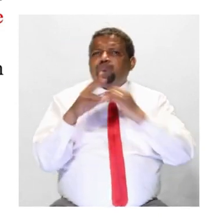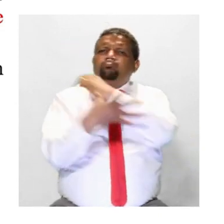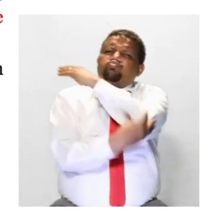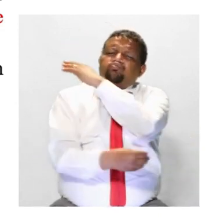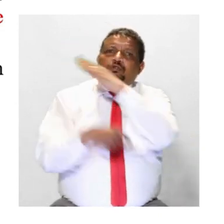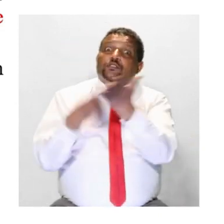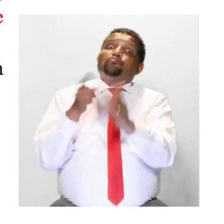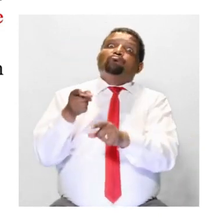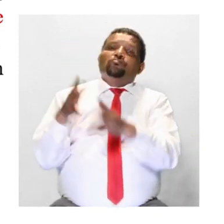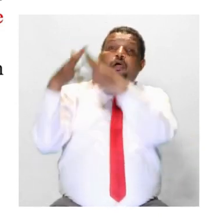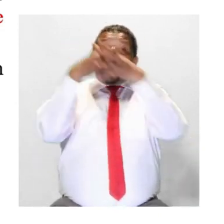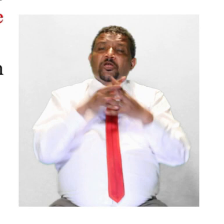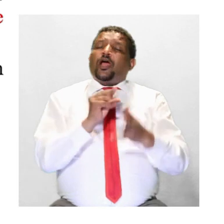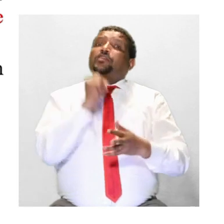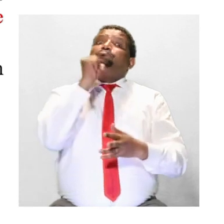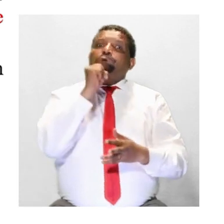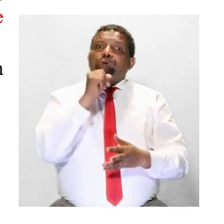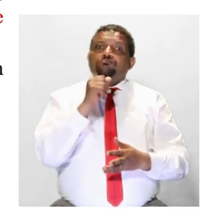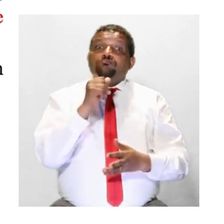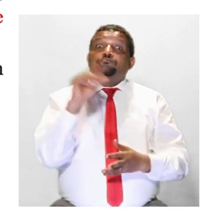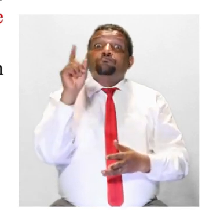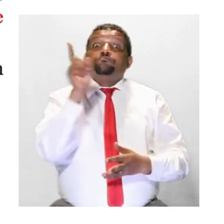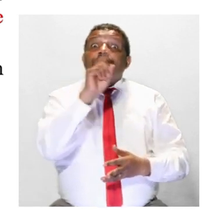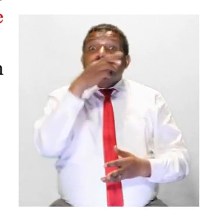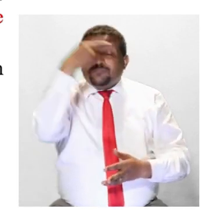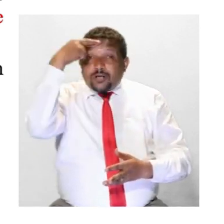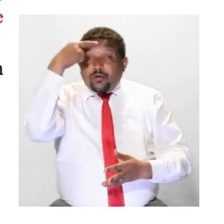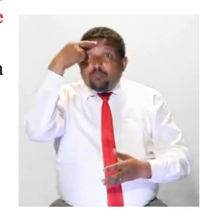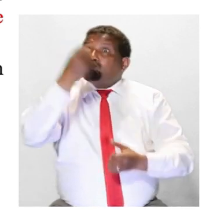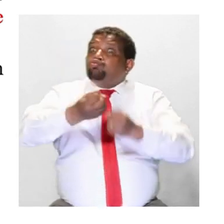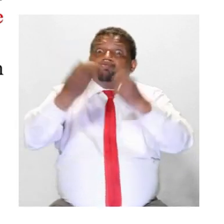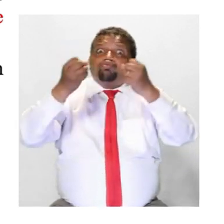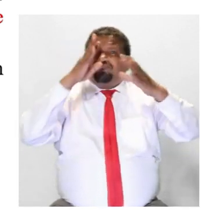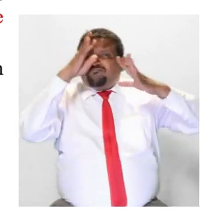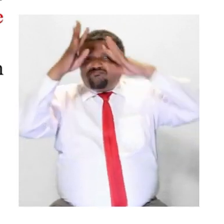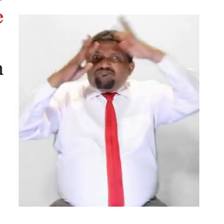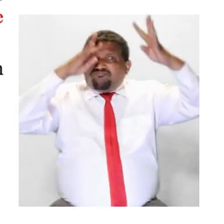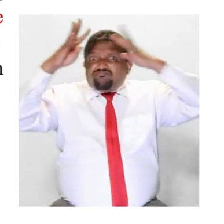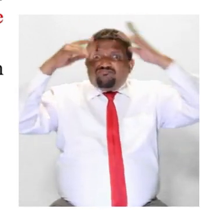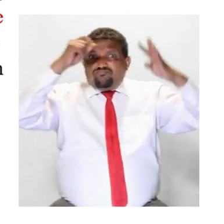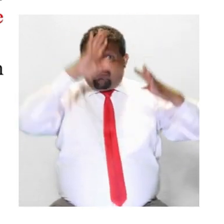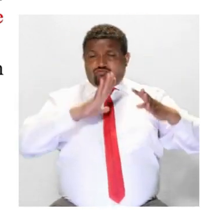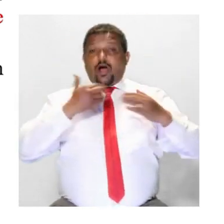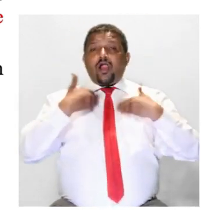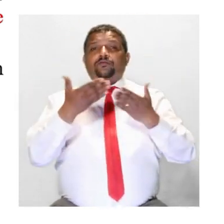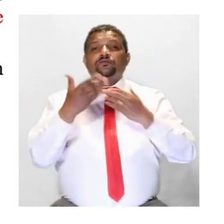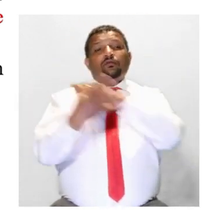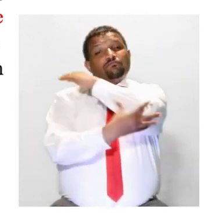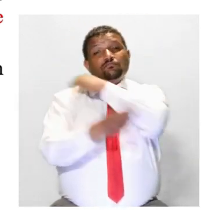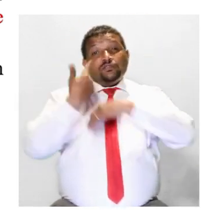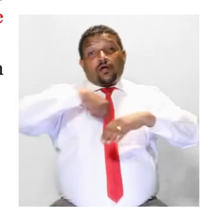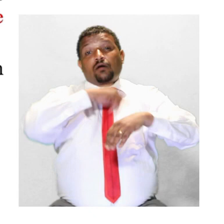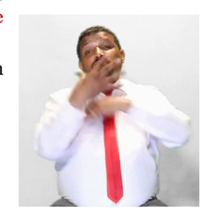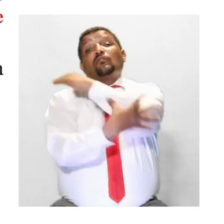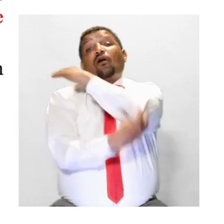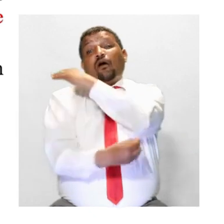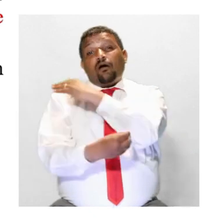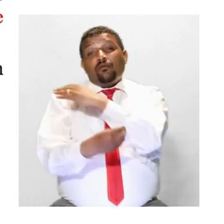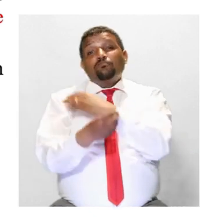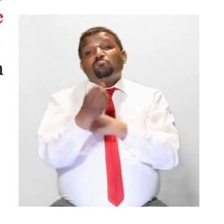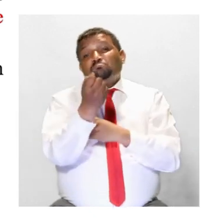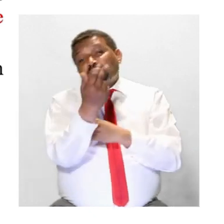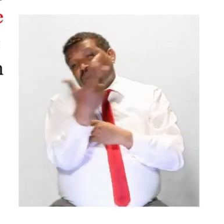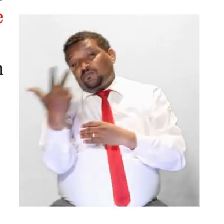poor. The Americans are rich because they do have a lot of entrepreneurs, but we are poor because we do have small number